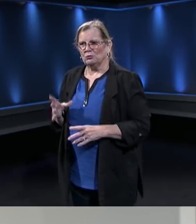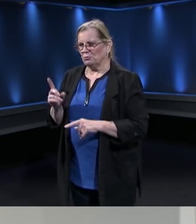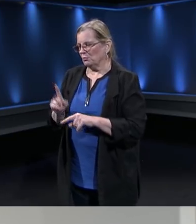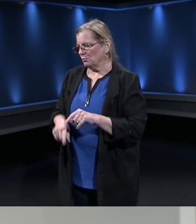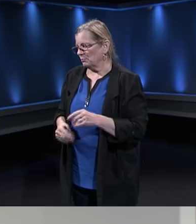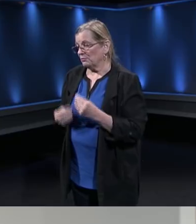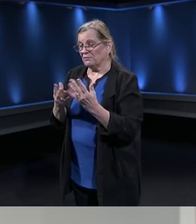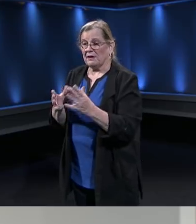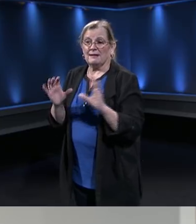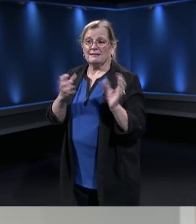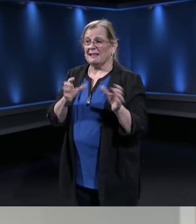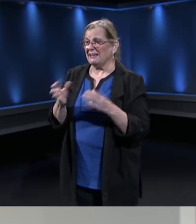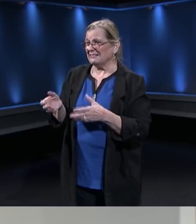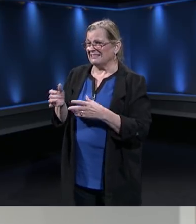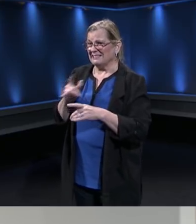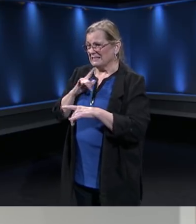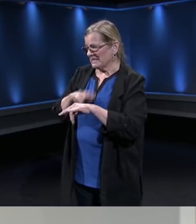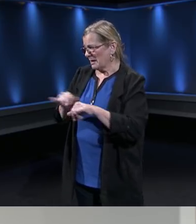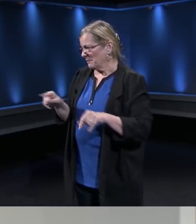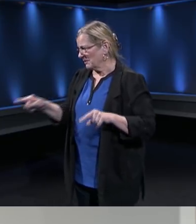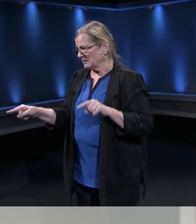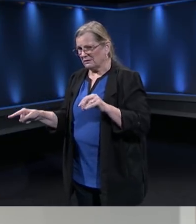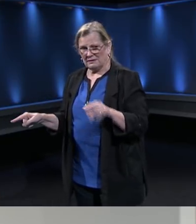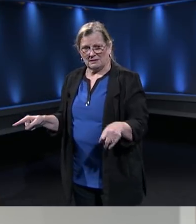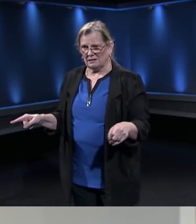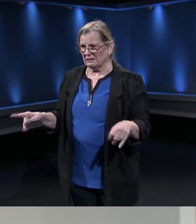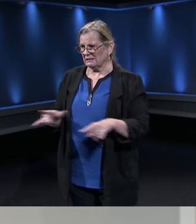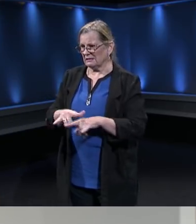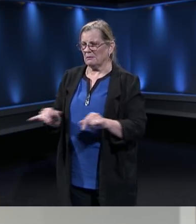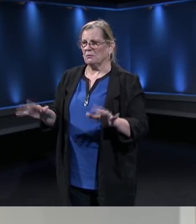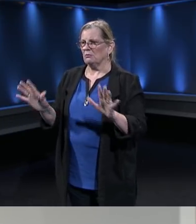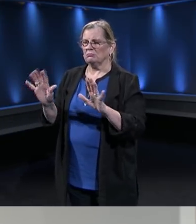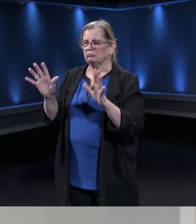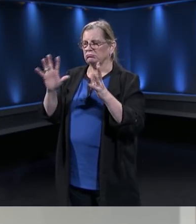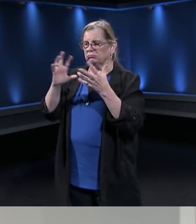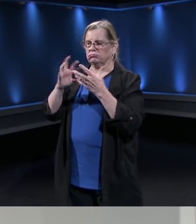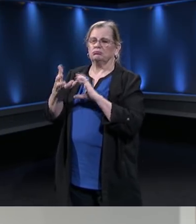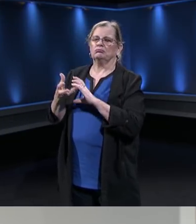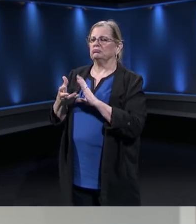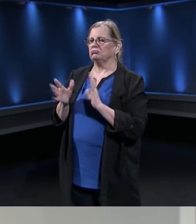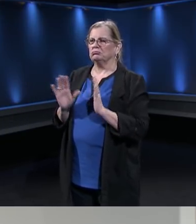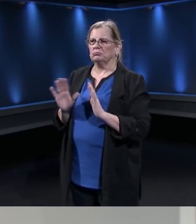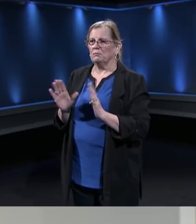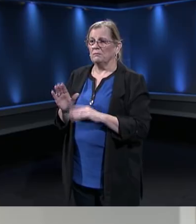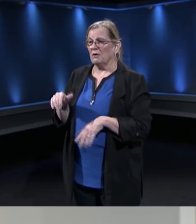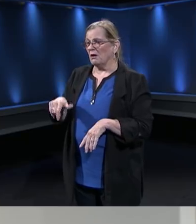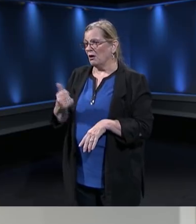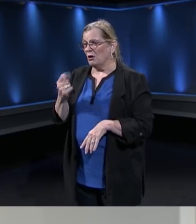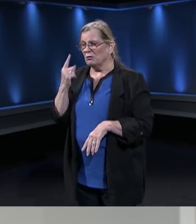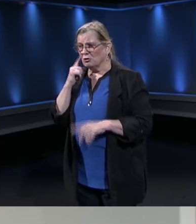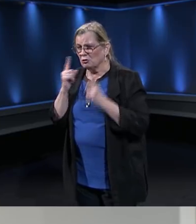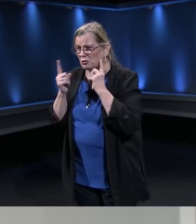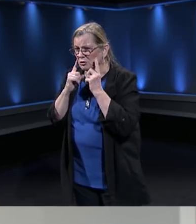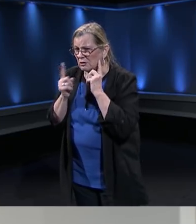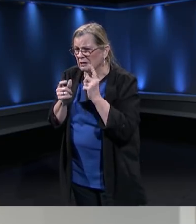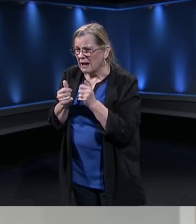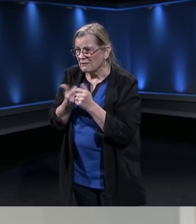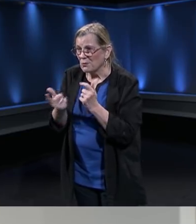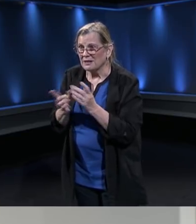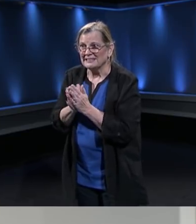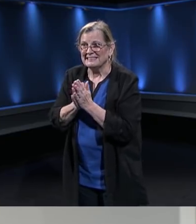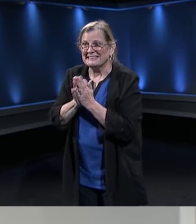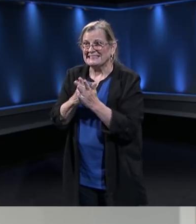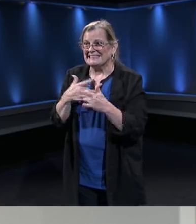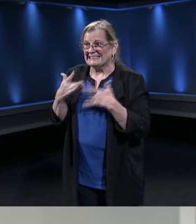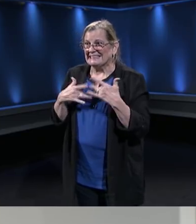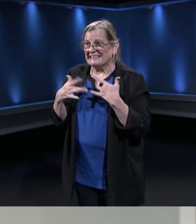children have registered for. The other thing that you have heard already tonight is everybody wants to know, gosh, how soon can we